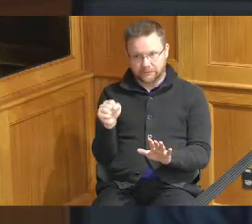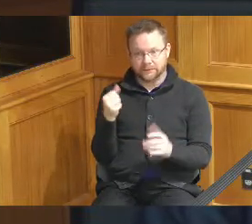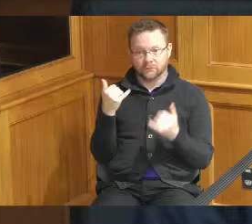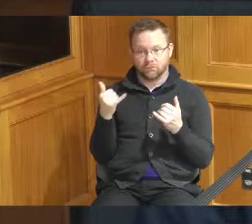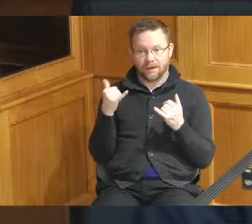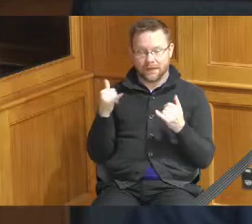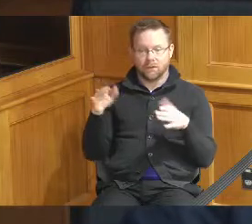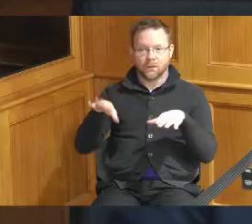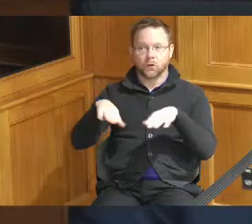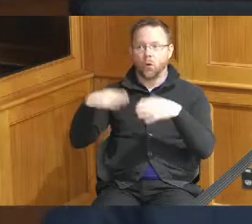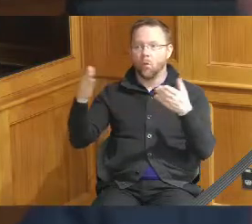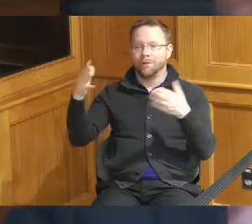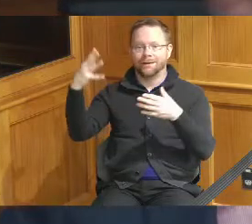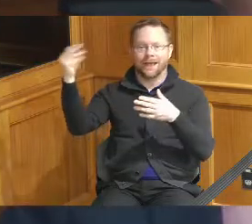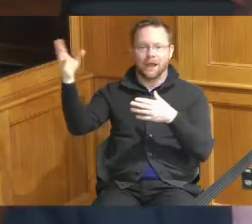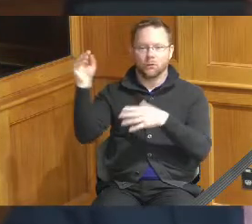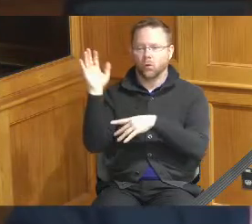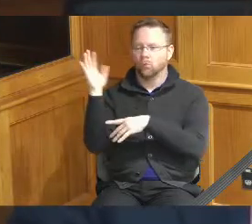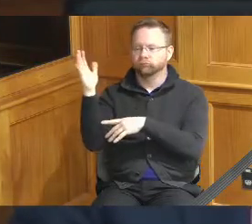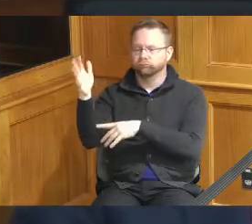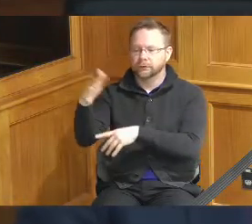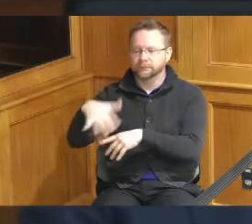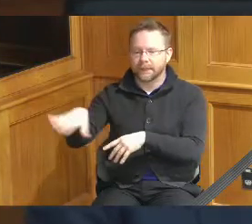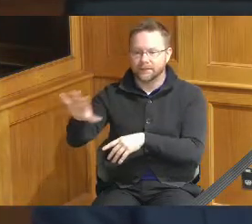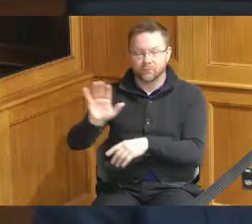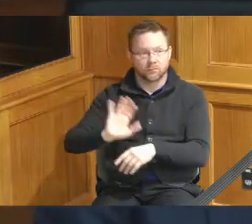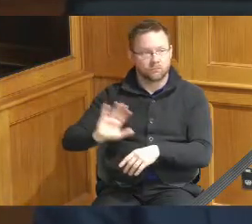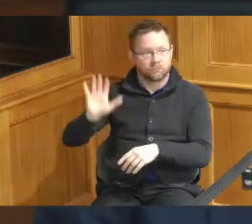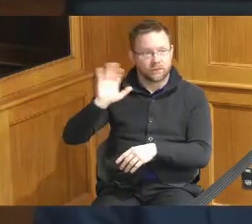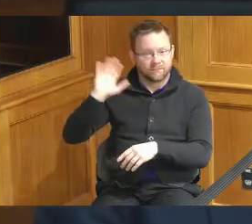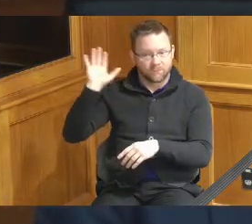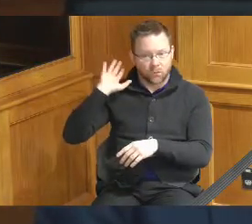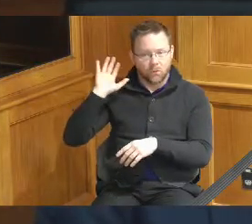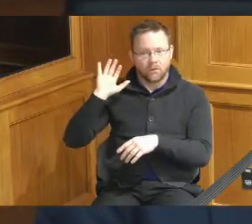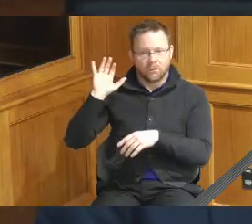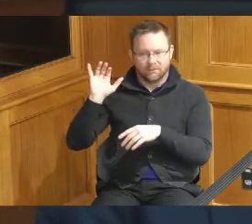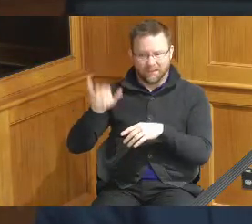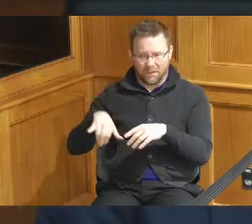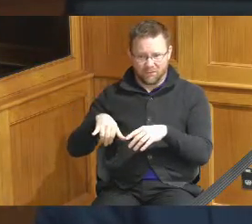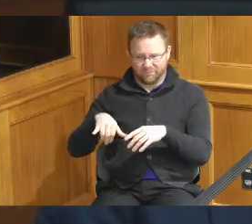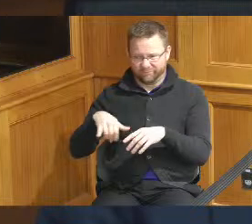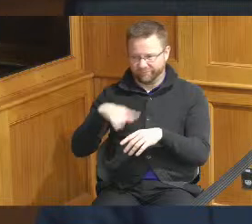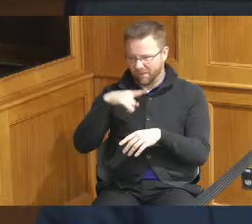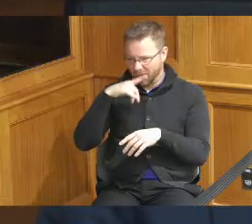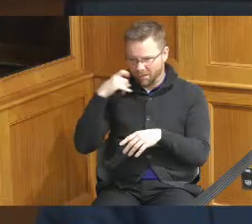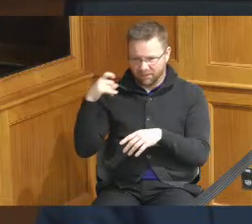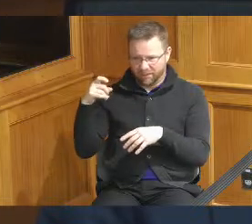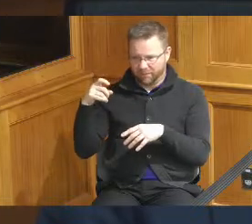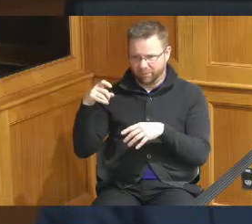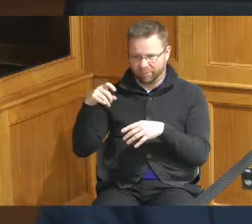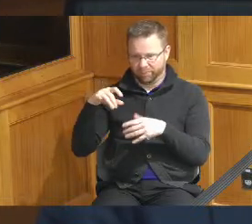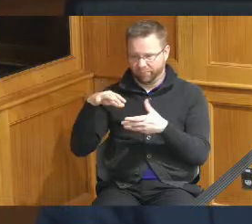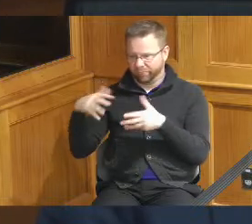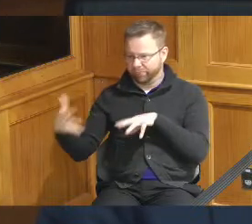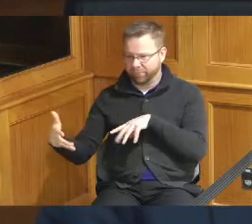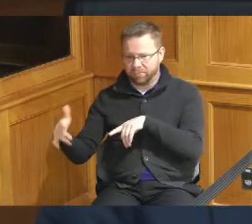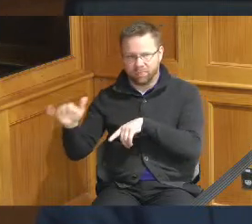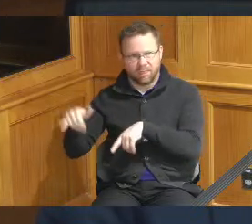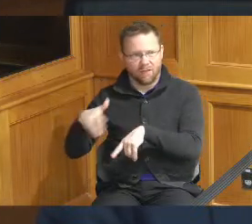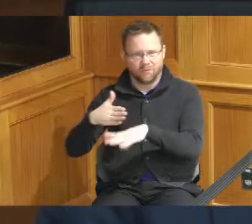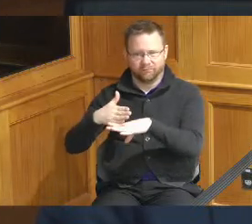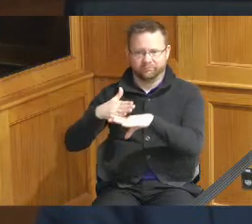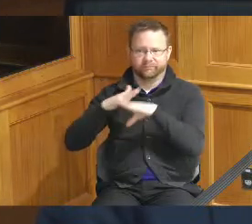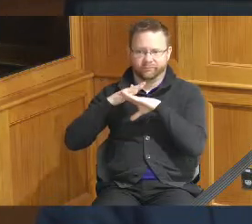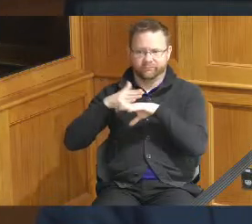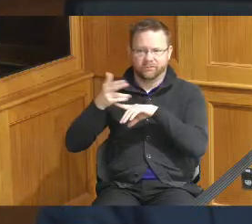an open space, it used to be a drag on this district. It stood in the way of